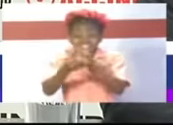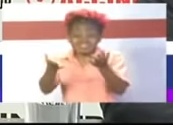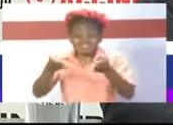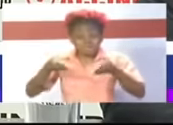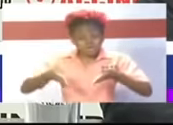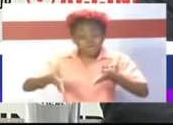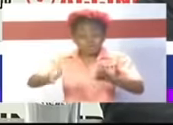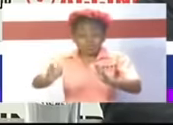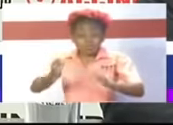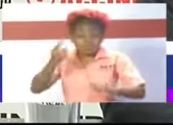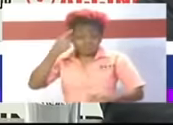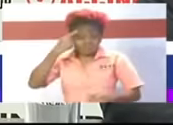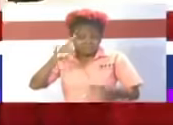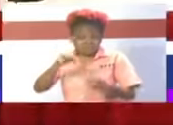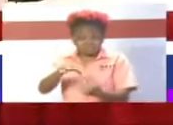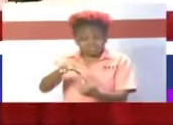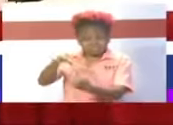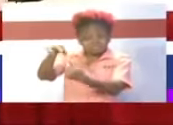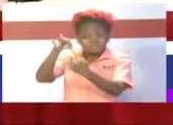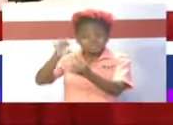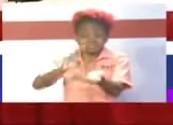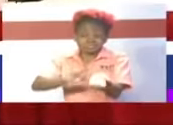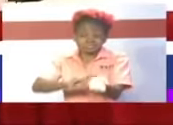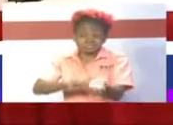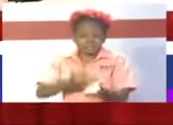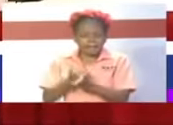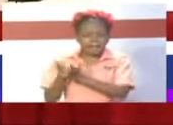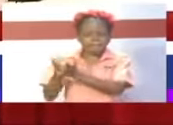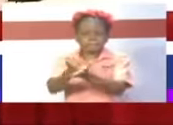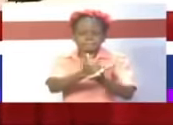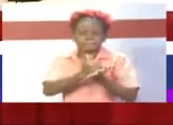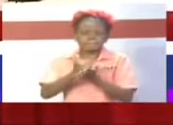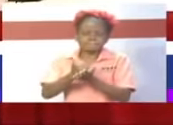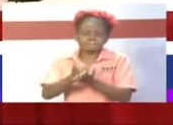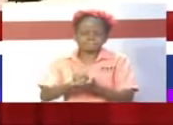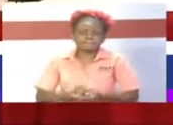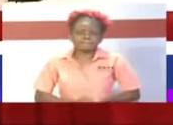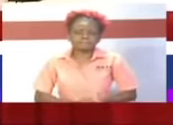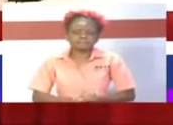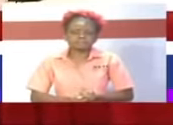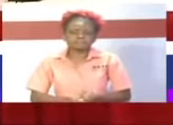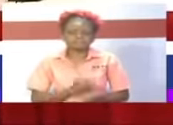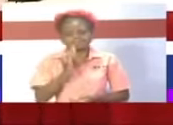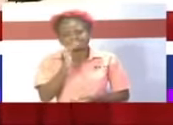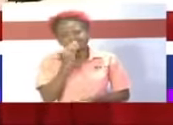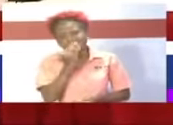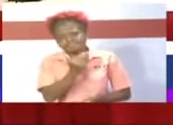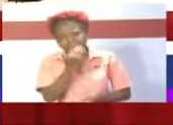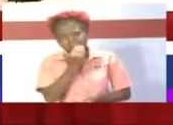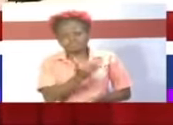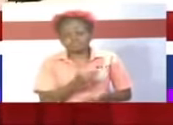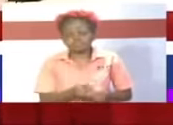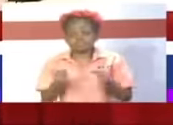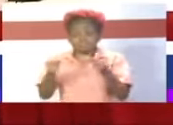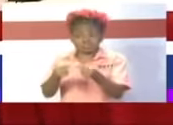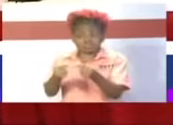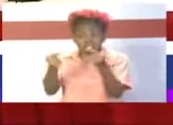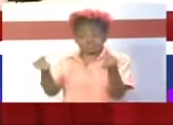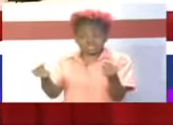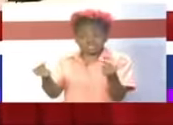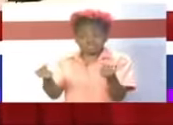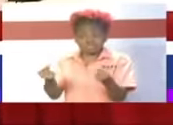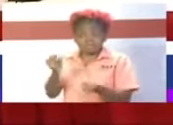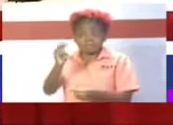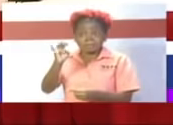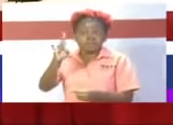play. Thank you, Dr. Hines. Guardian Media Limited has a follow-up question. Good morning again.